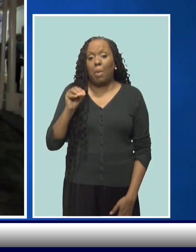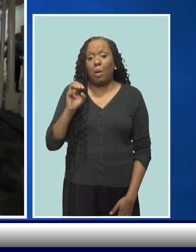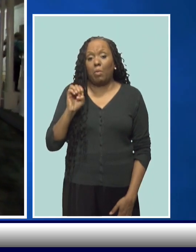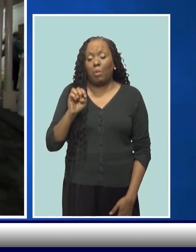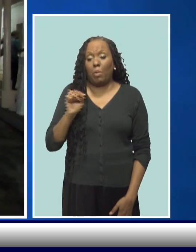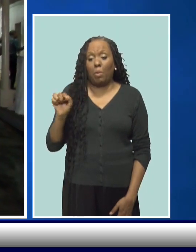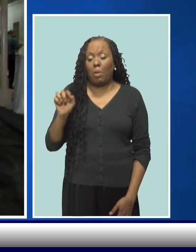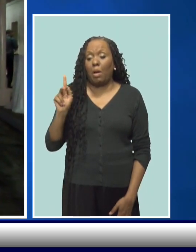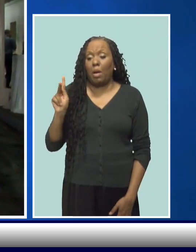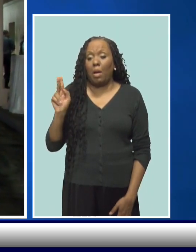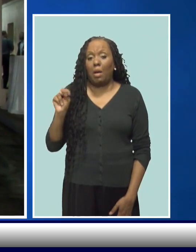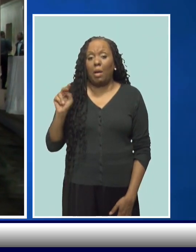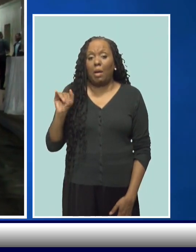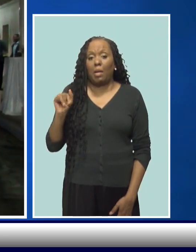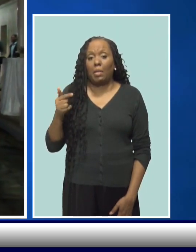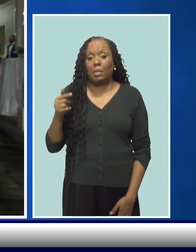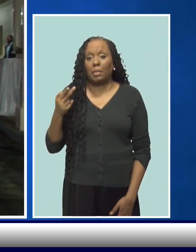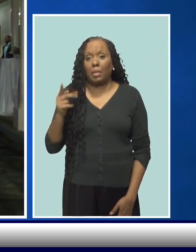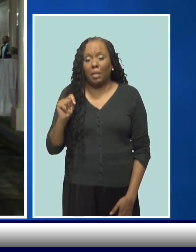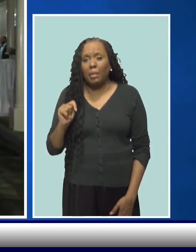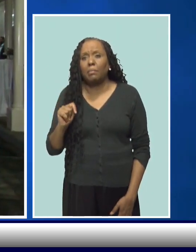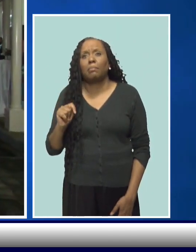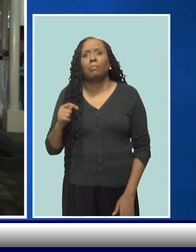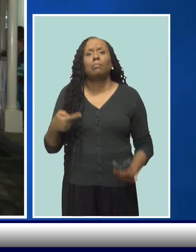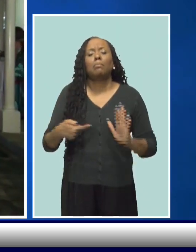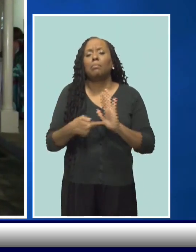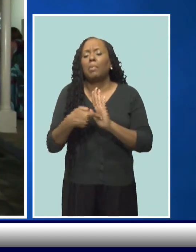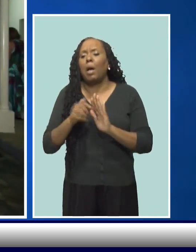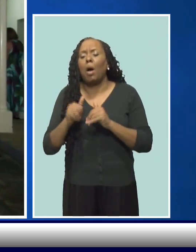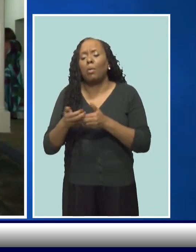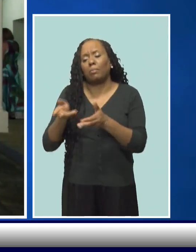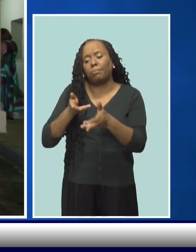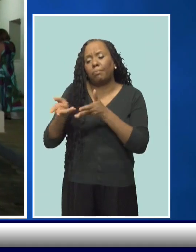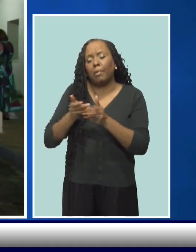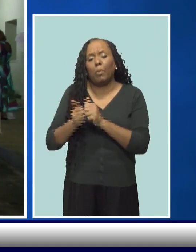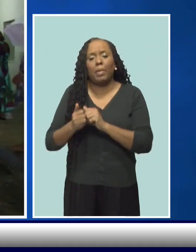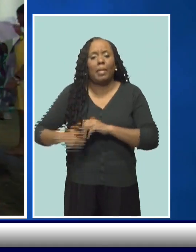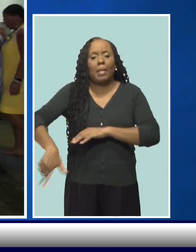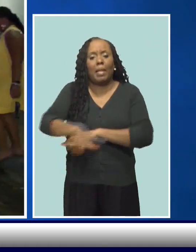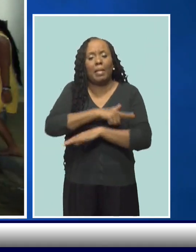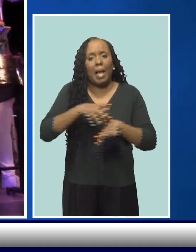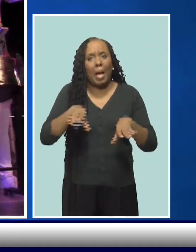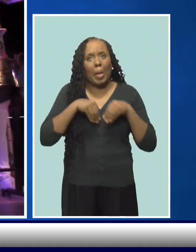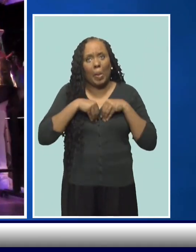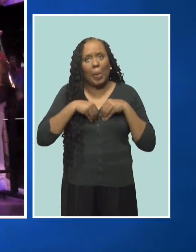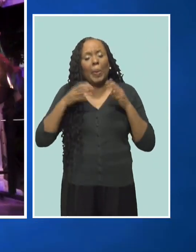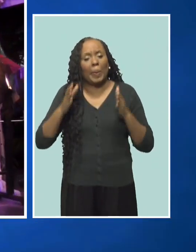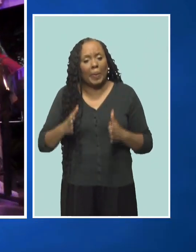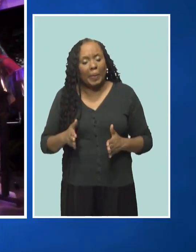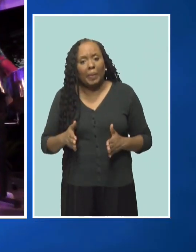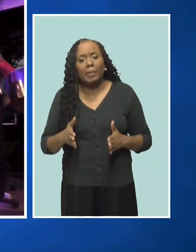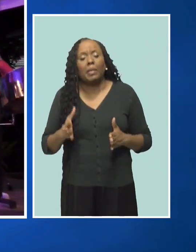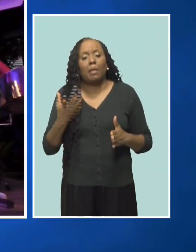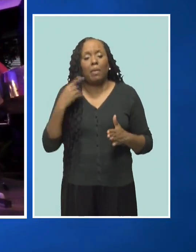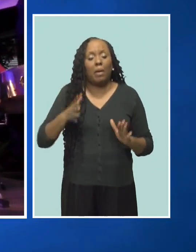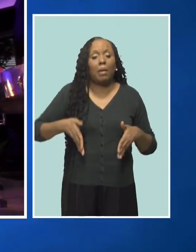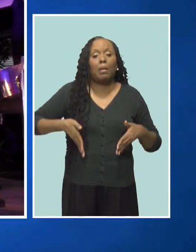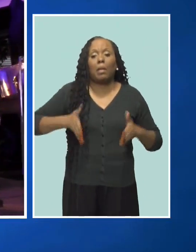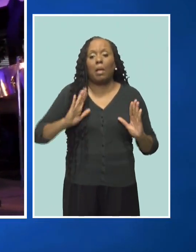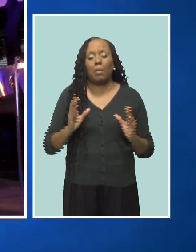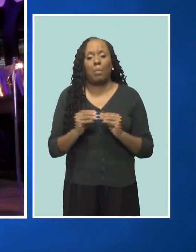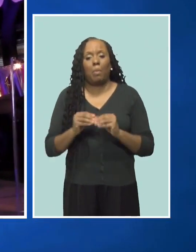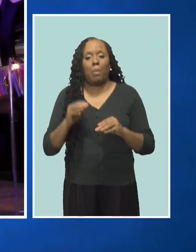highlighted, among other things, Sir Trevor's negotiation with landowners at the Land Conservatory at Pebbles Point to allow access to